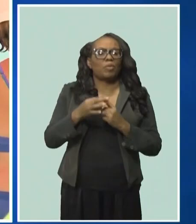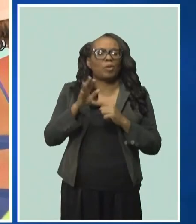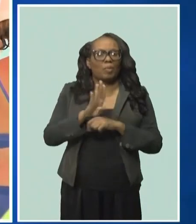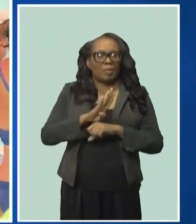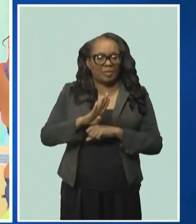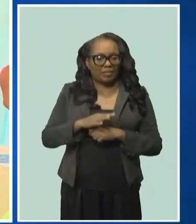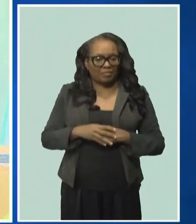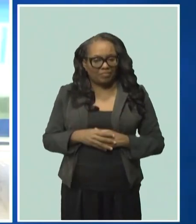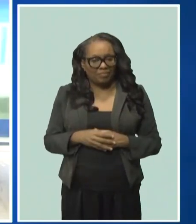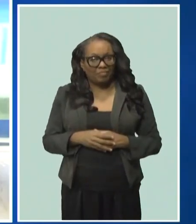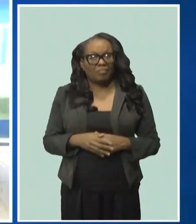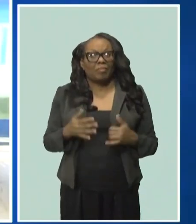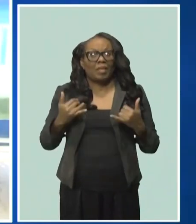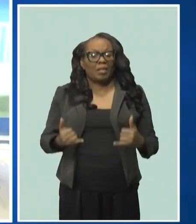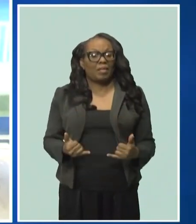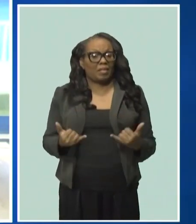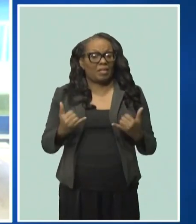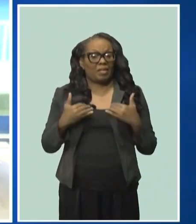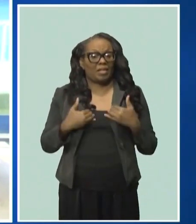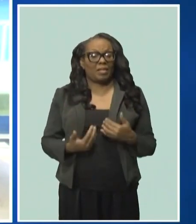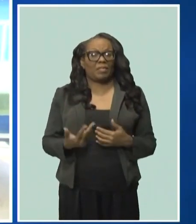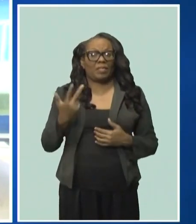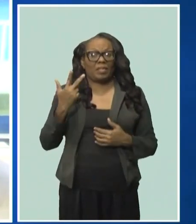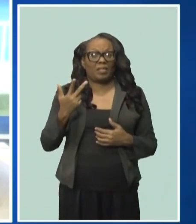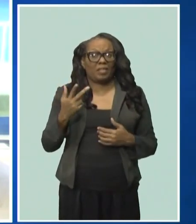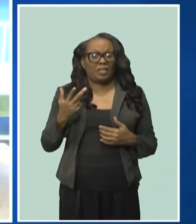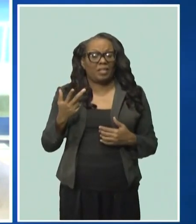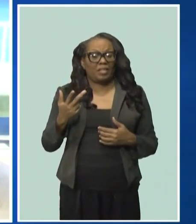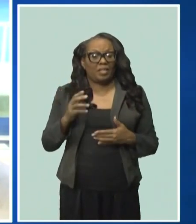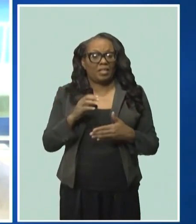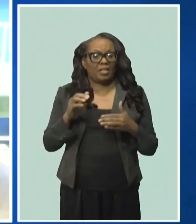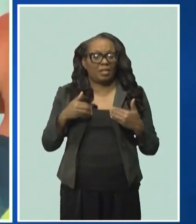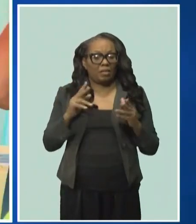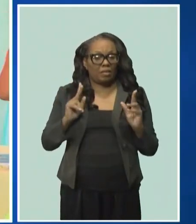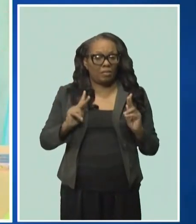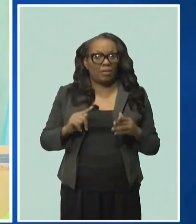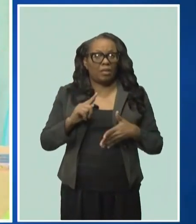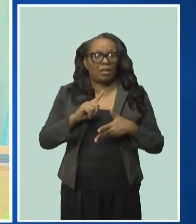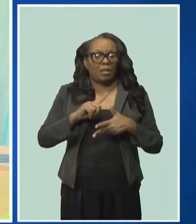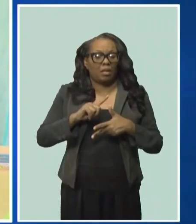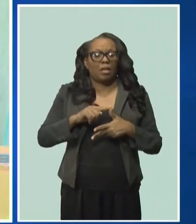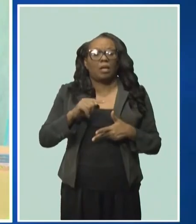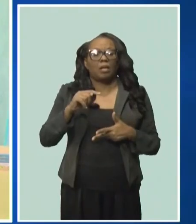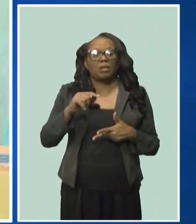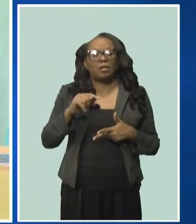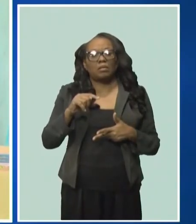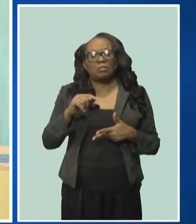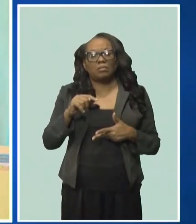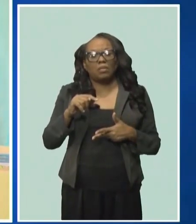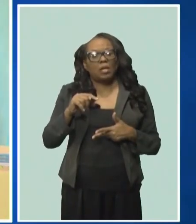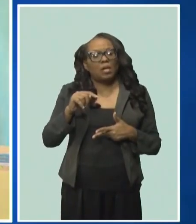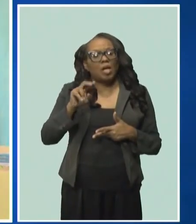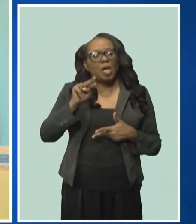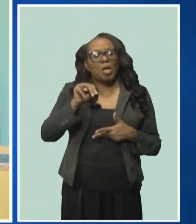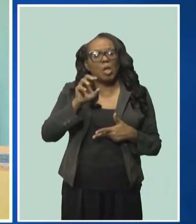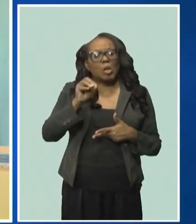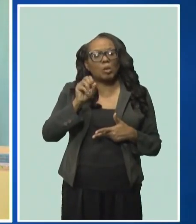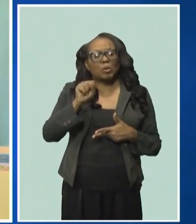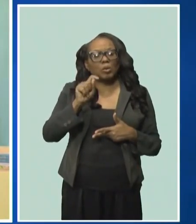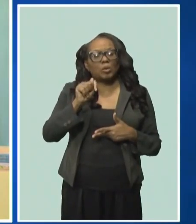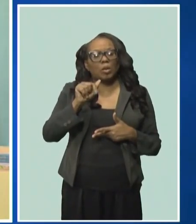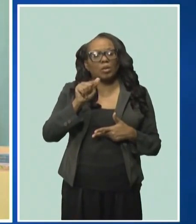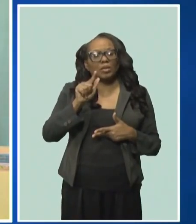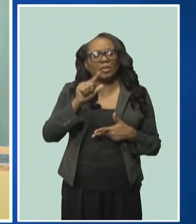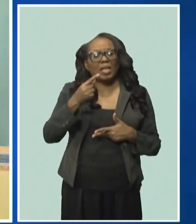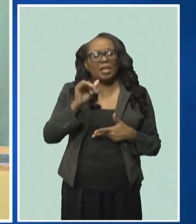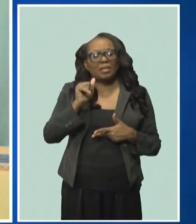exhibiting today. We have Nostalgia on Ice, and they're doing cocktails. And they would have come before, and there was a great interest in them, so they